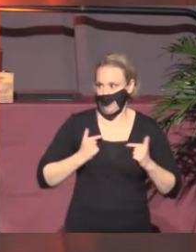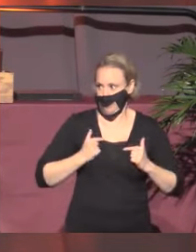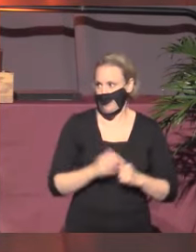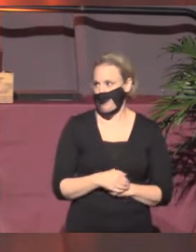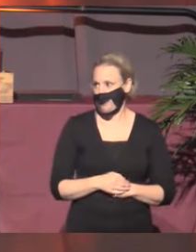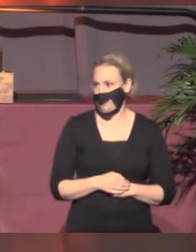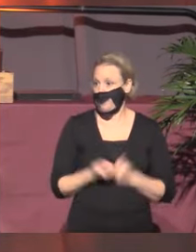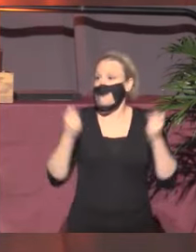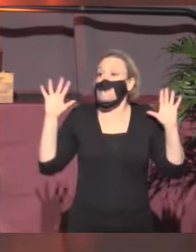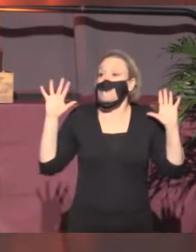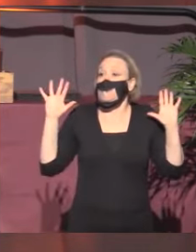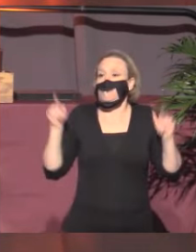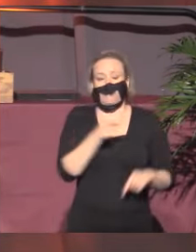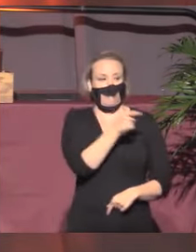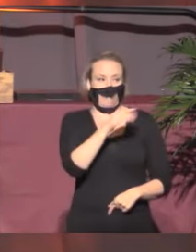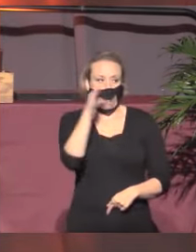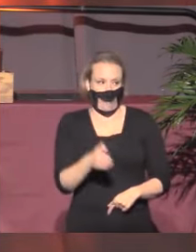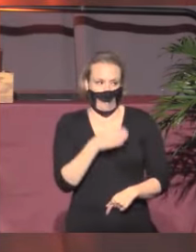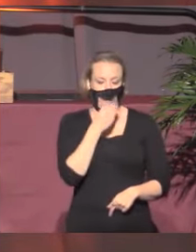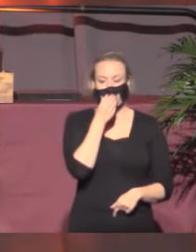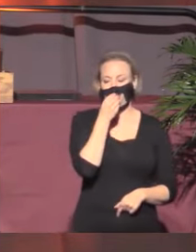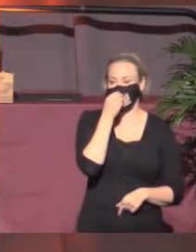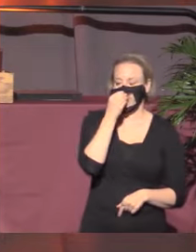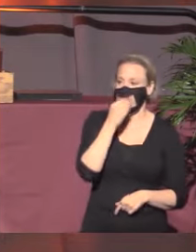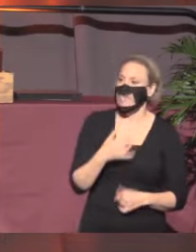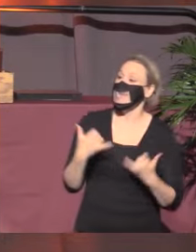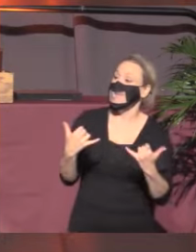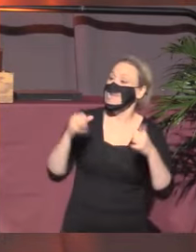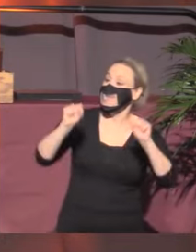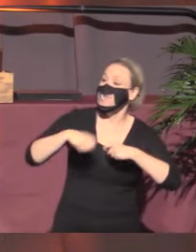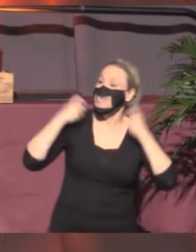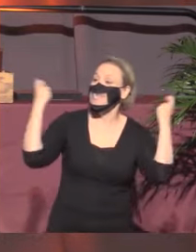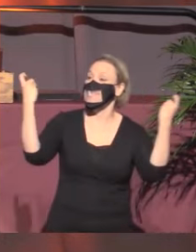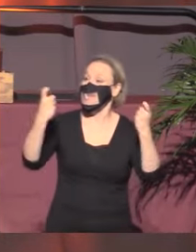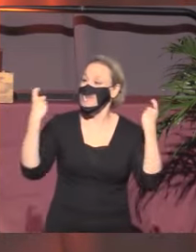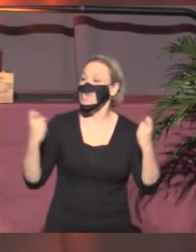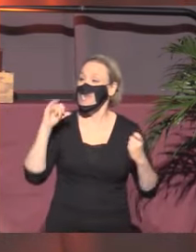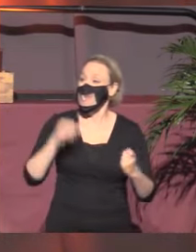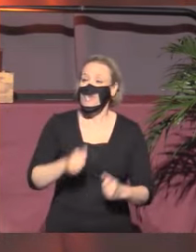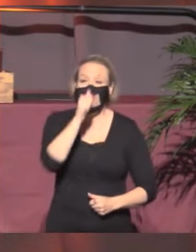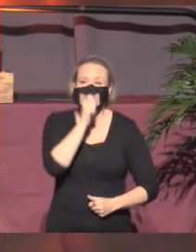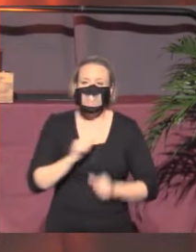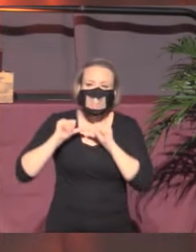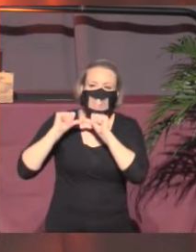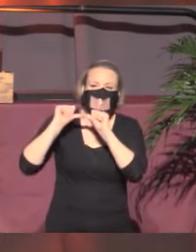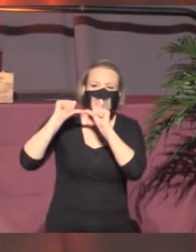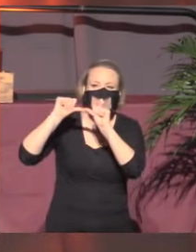gave up. And now you're able to celebrate the fact that you stayed the course. You stayed